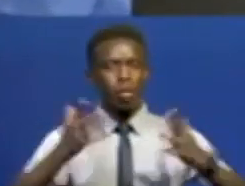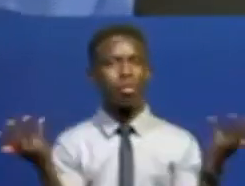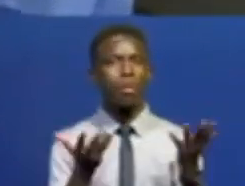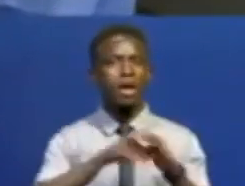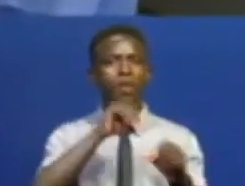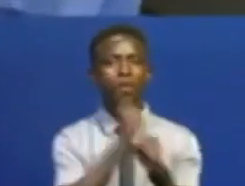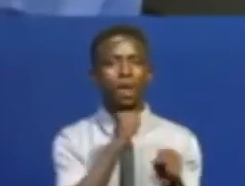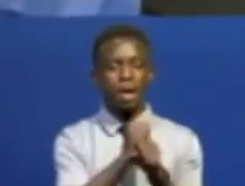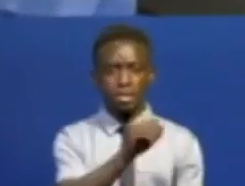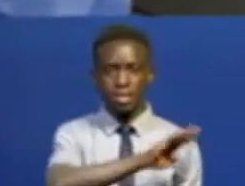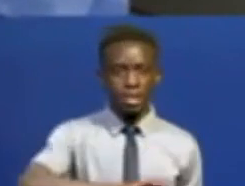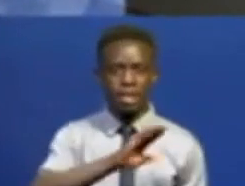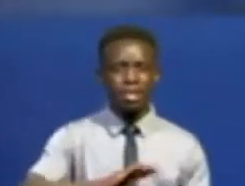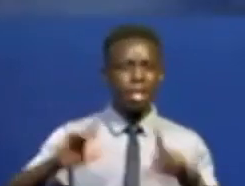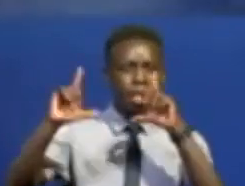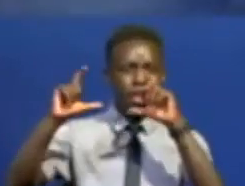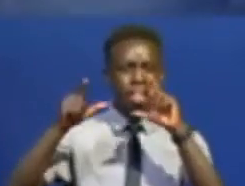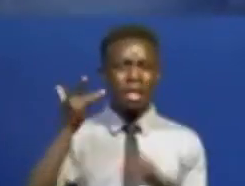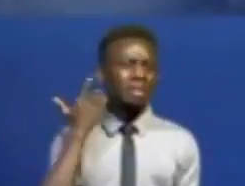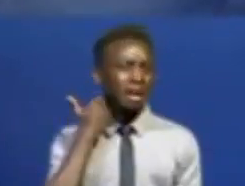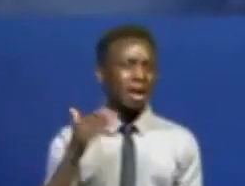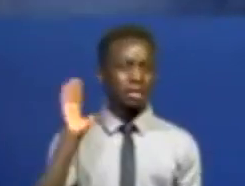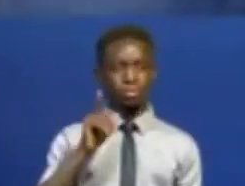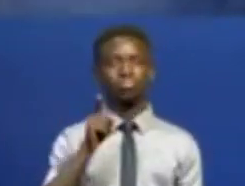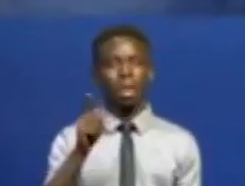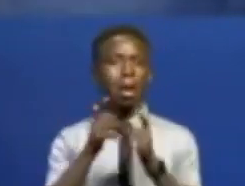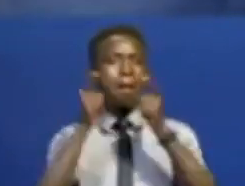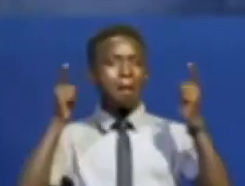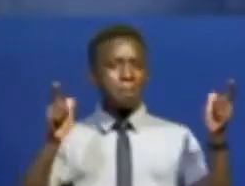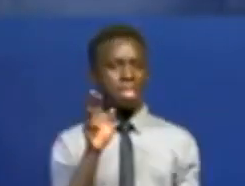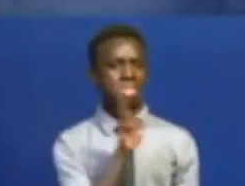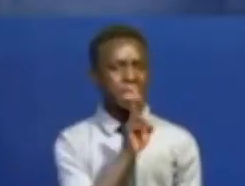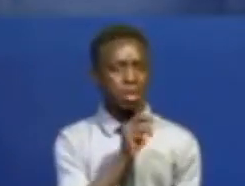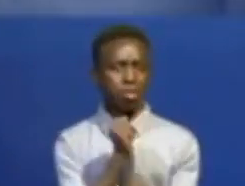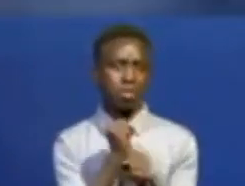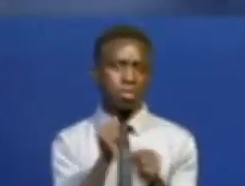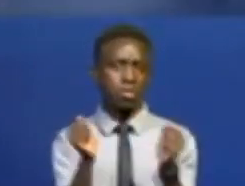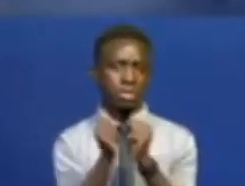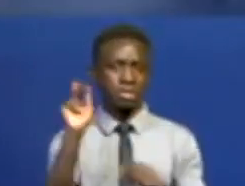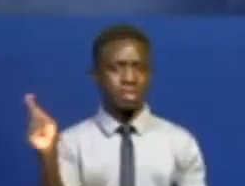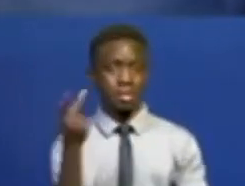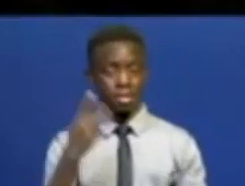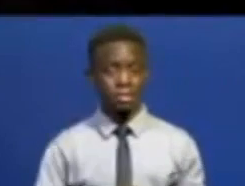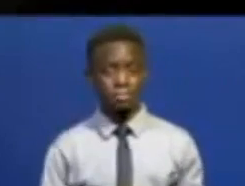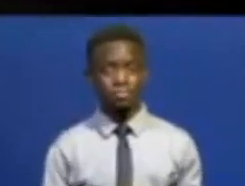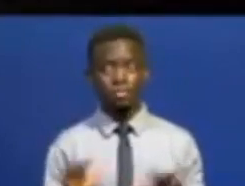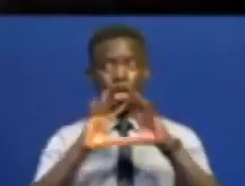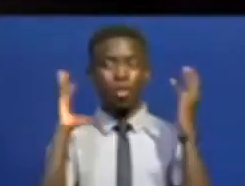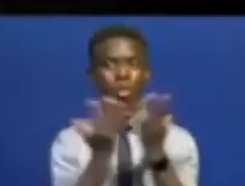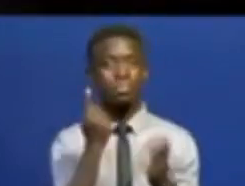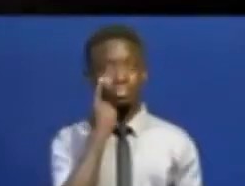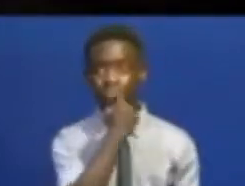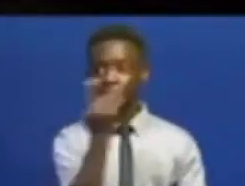with photophobia identified as the biggest threat. Working with Kenya, the World Sight Day, which is